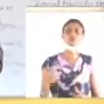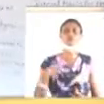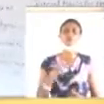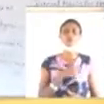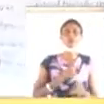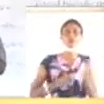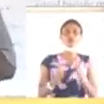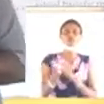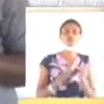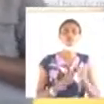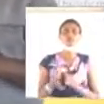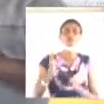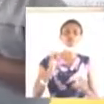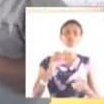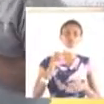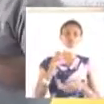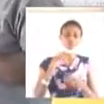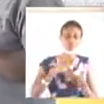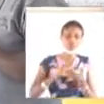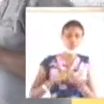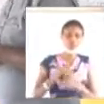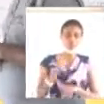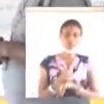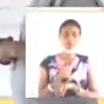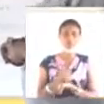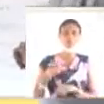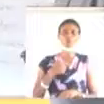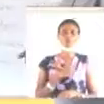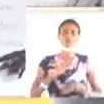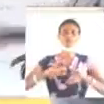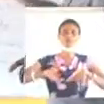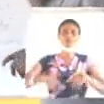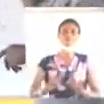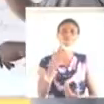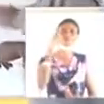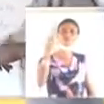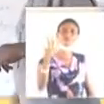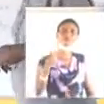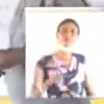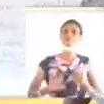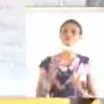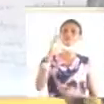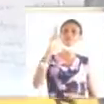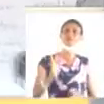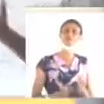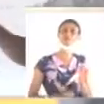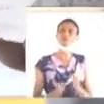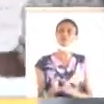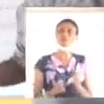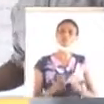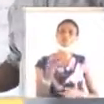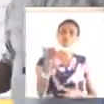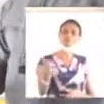define drug abuse. We told you what drug abuse is. We gave 3 definitions there.